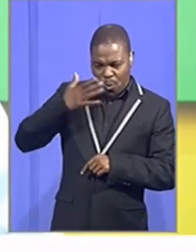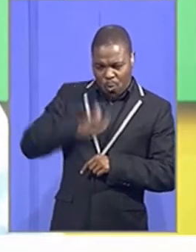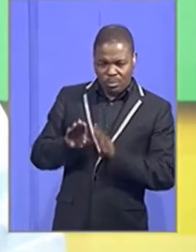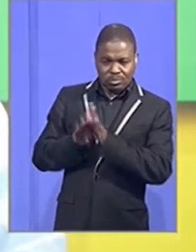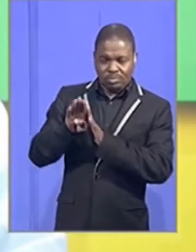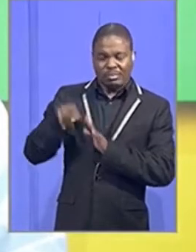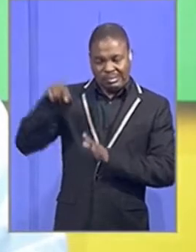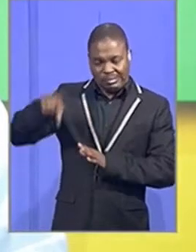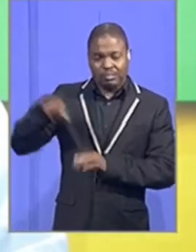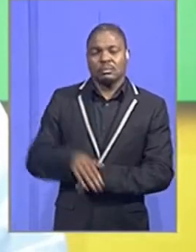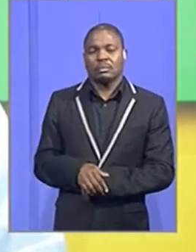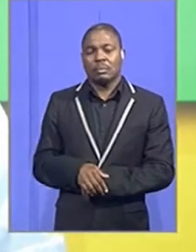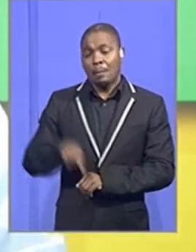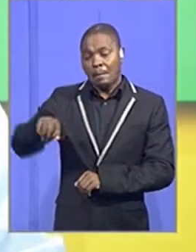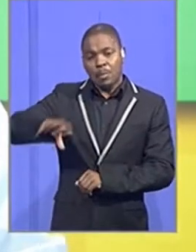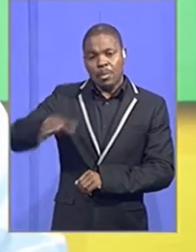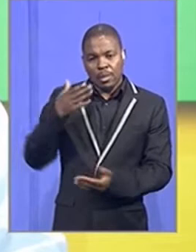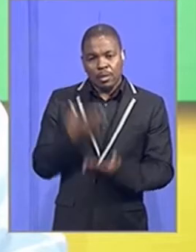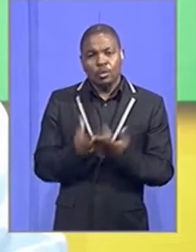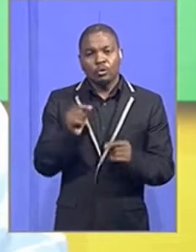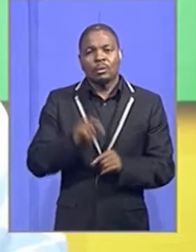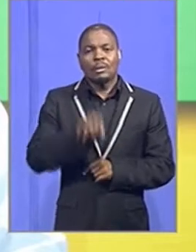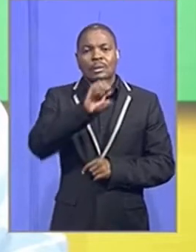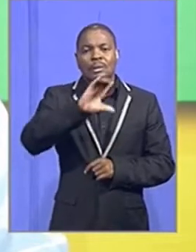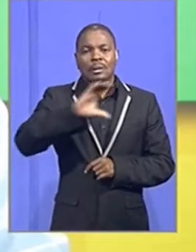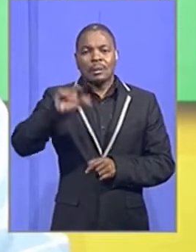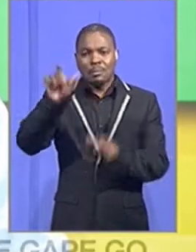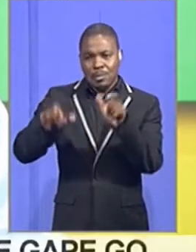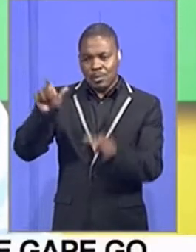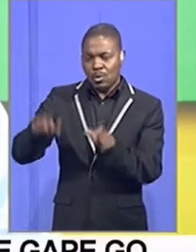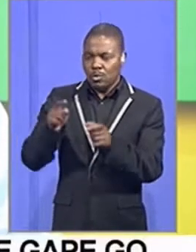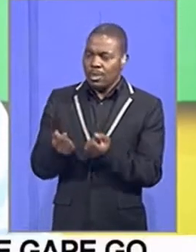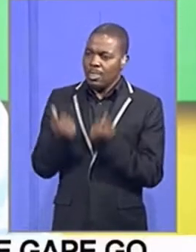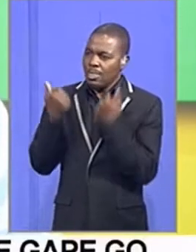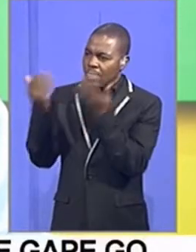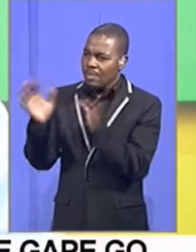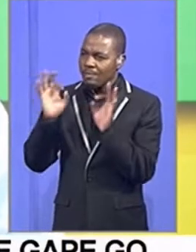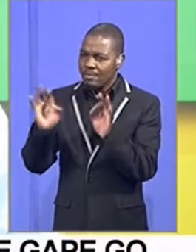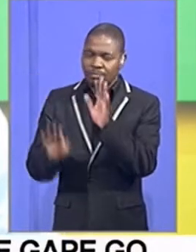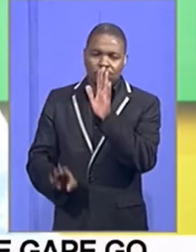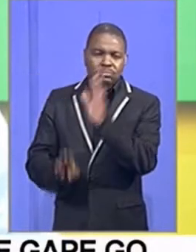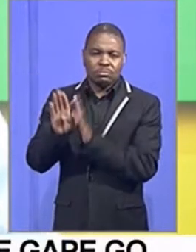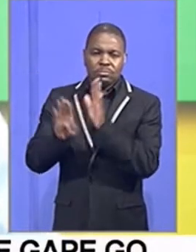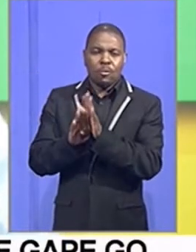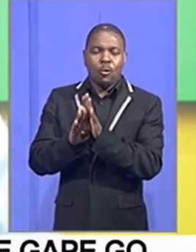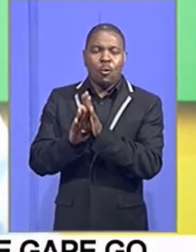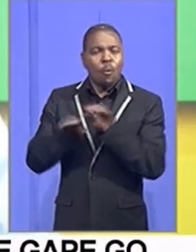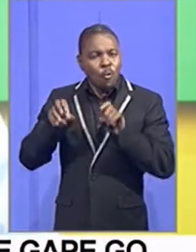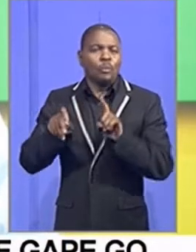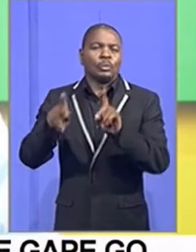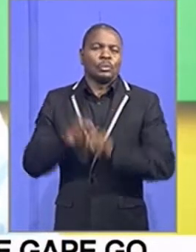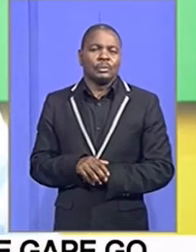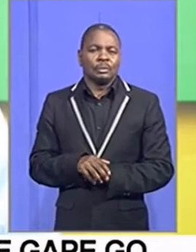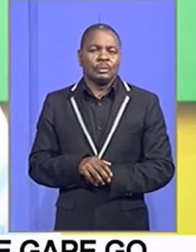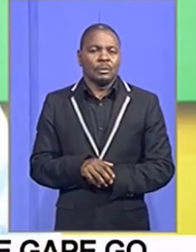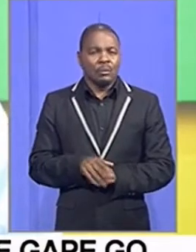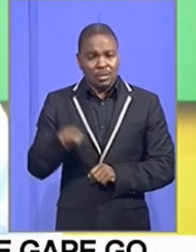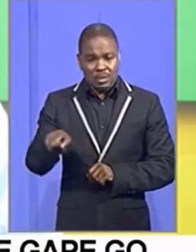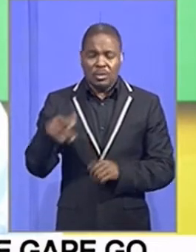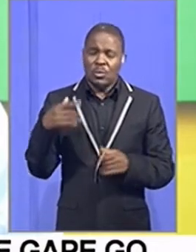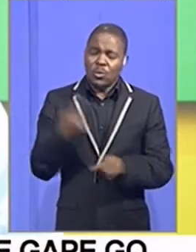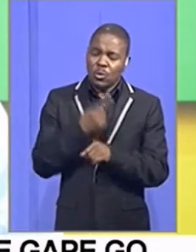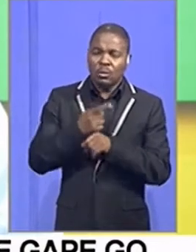able to give the people of Eastern Cape a boundless developmental opportunity. So we're working around that. It's painful